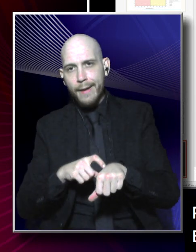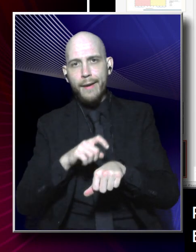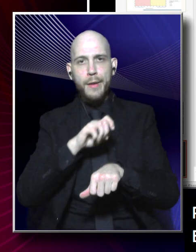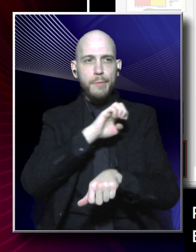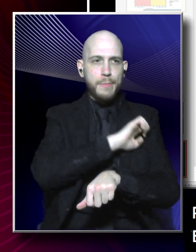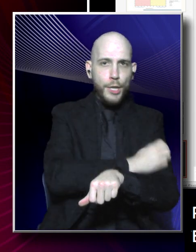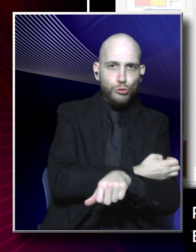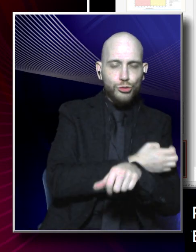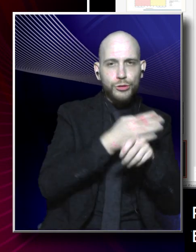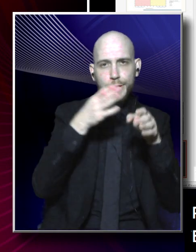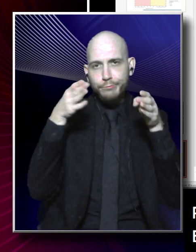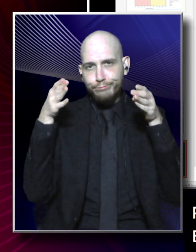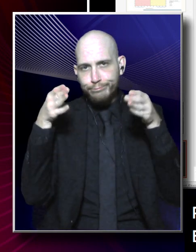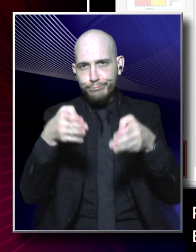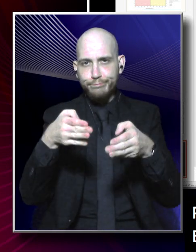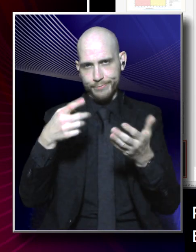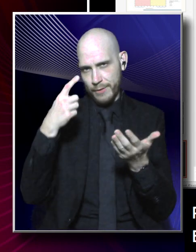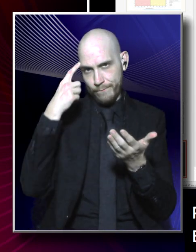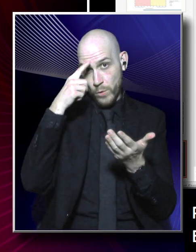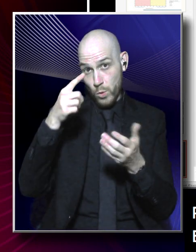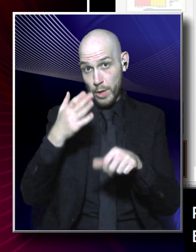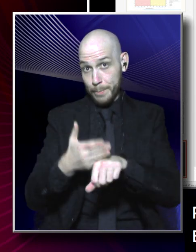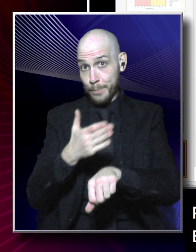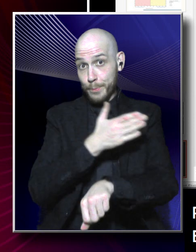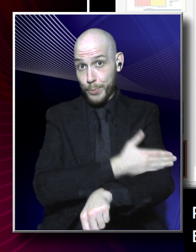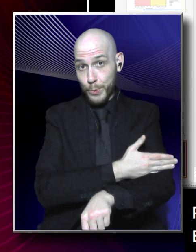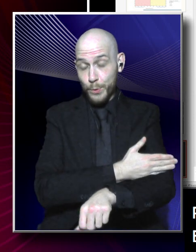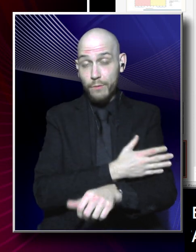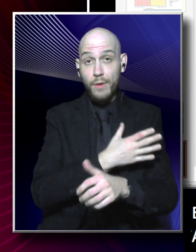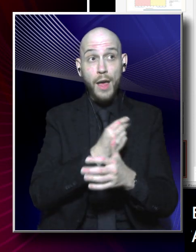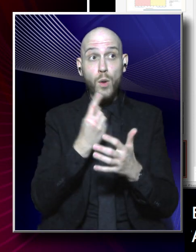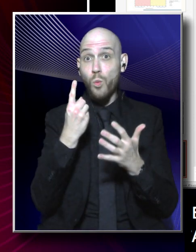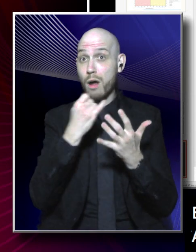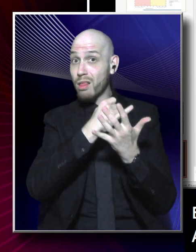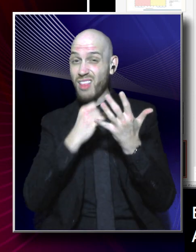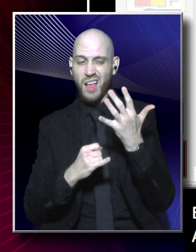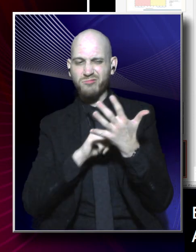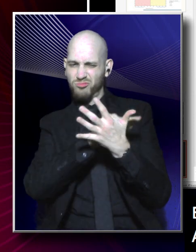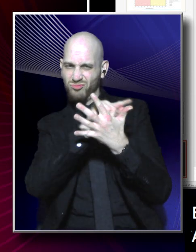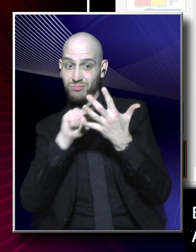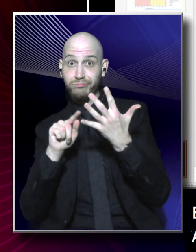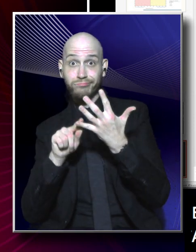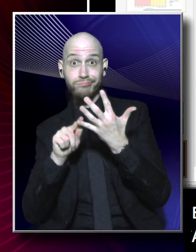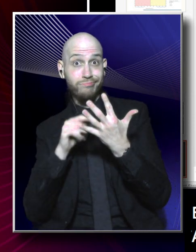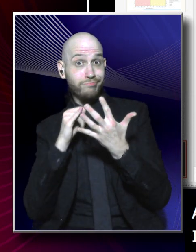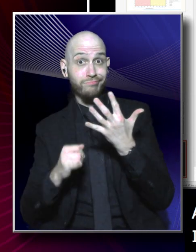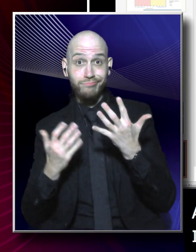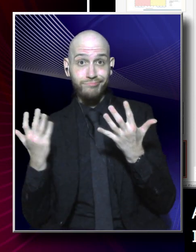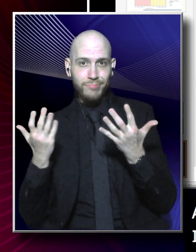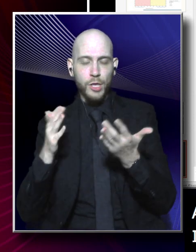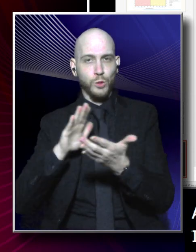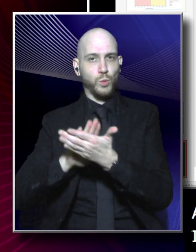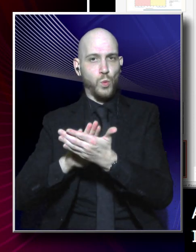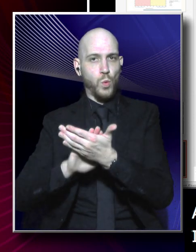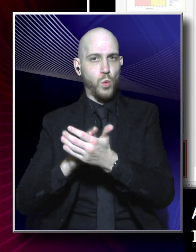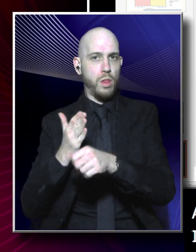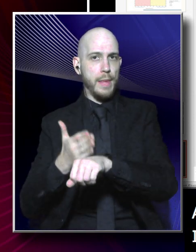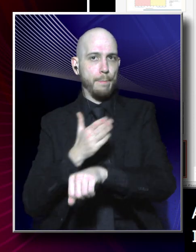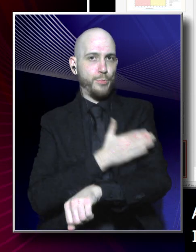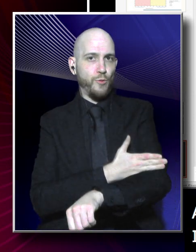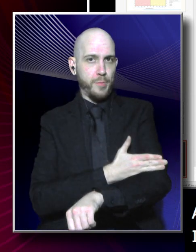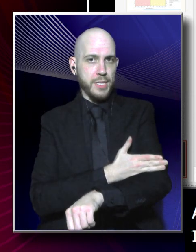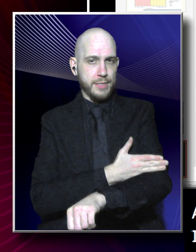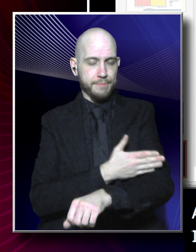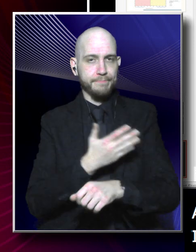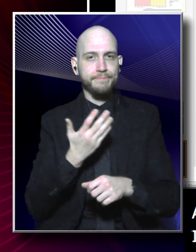need improvement. And finally, there is school improvement and being put in to school improvement. We